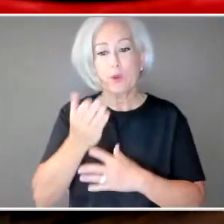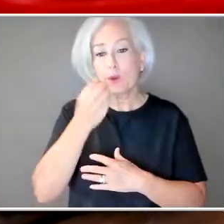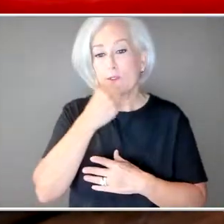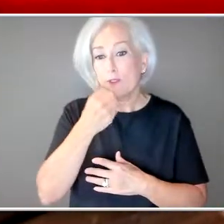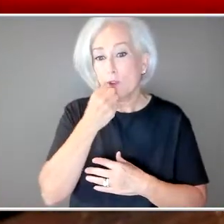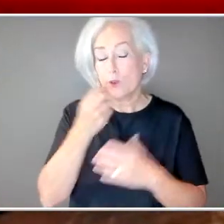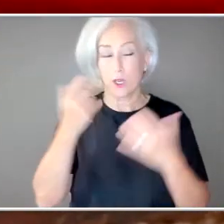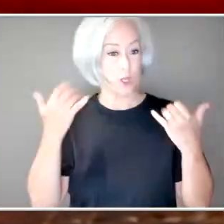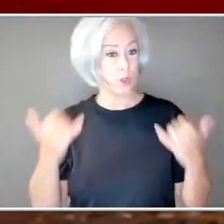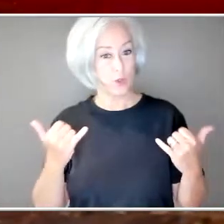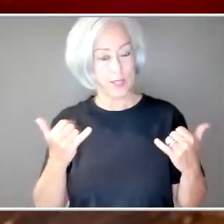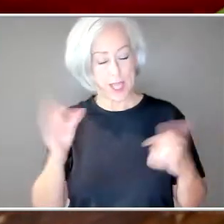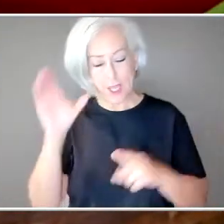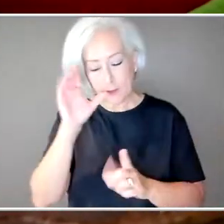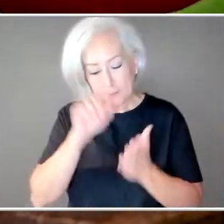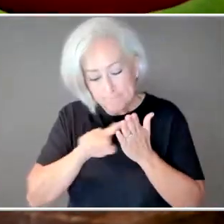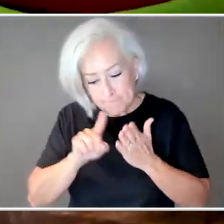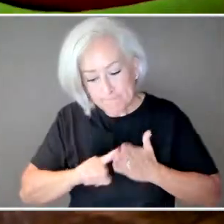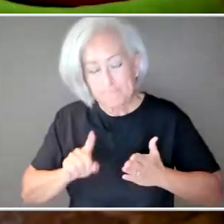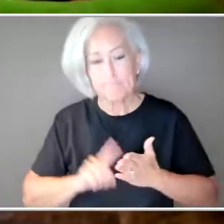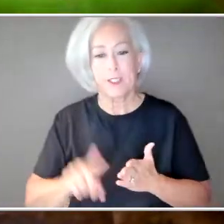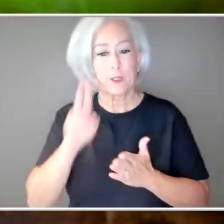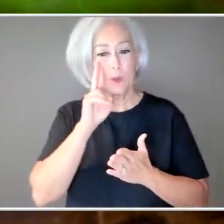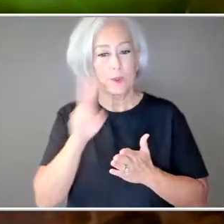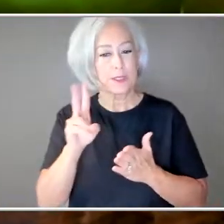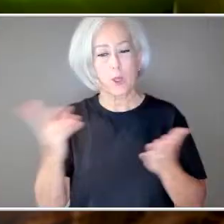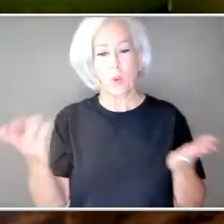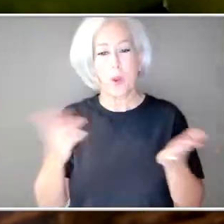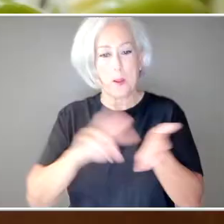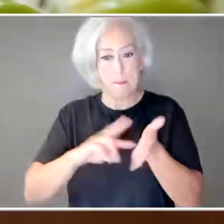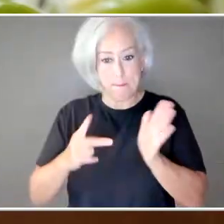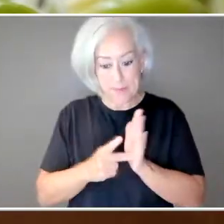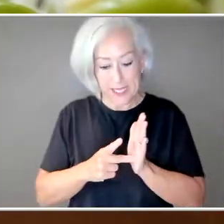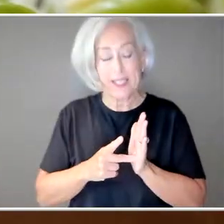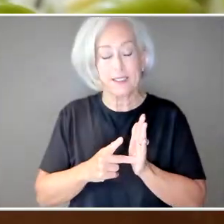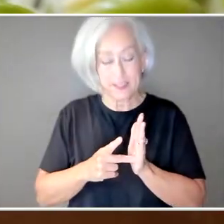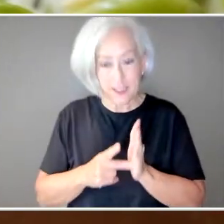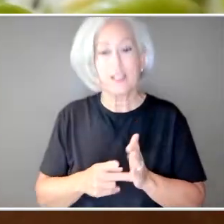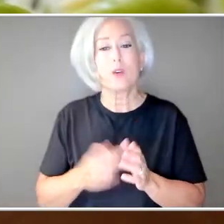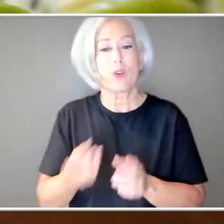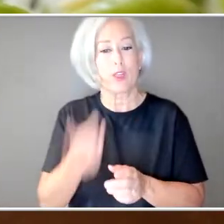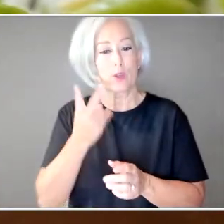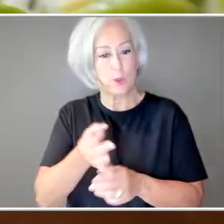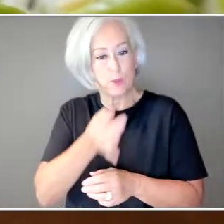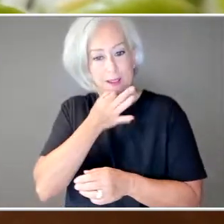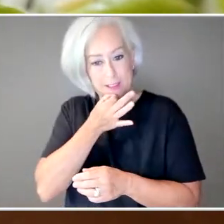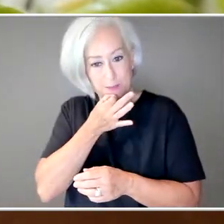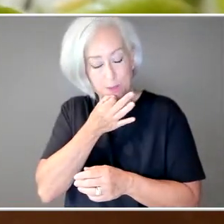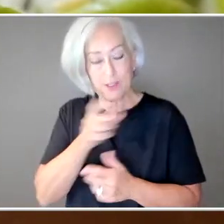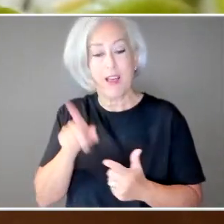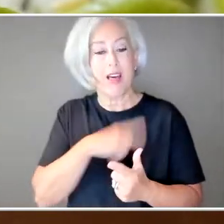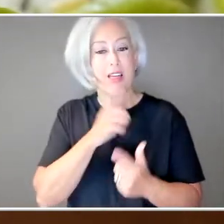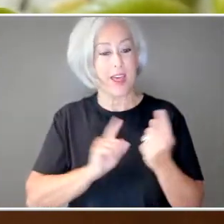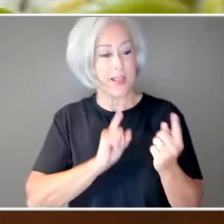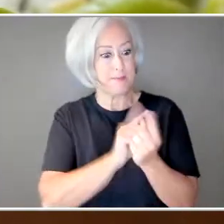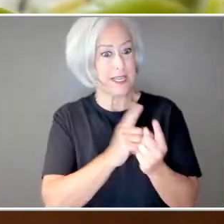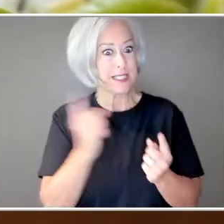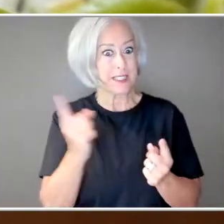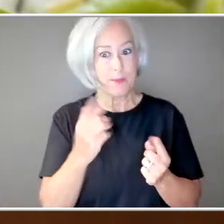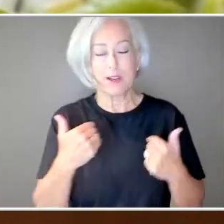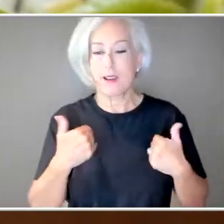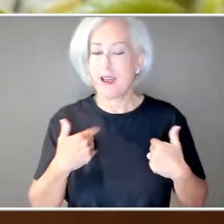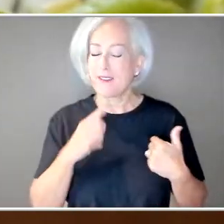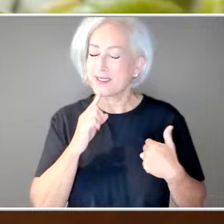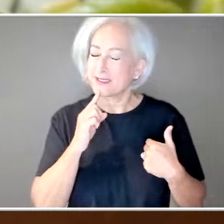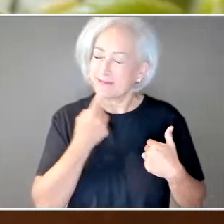with two experts, and we will meet someone living with a severe food allergy triggered by a tick bite. But first, Alexis Del Cid takes